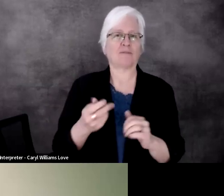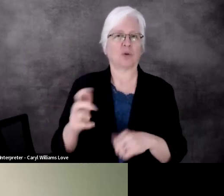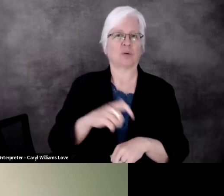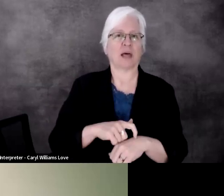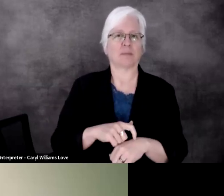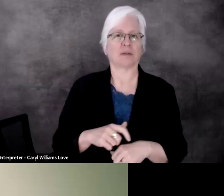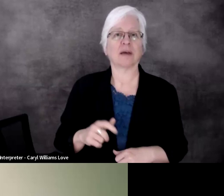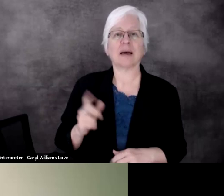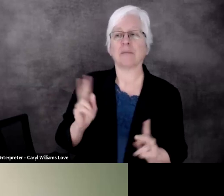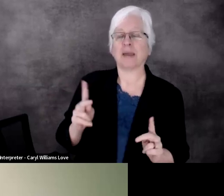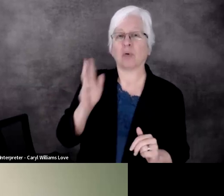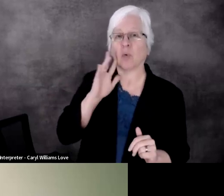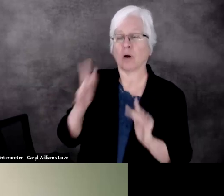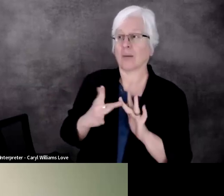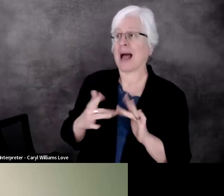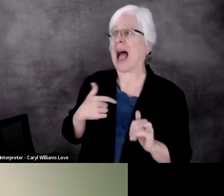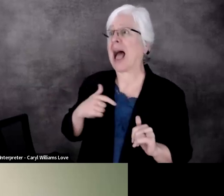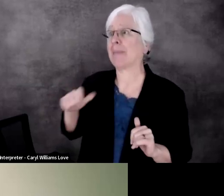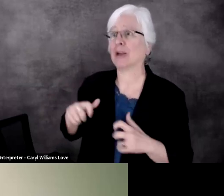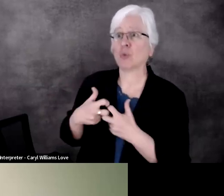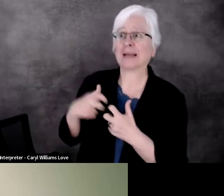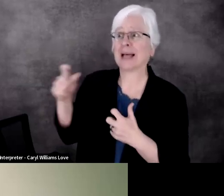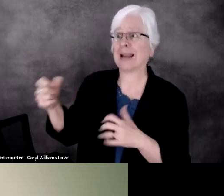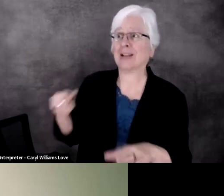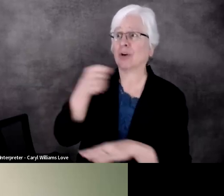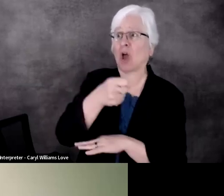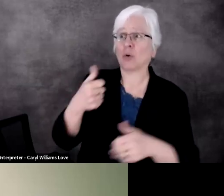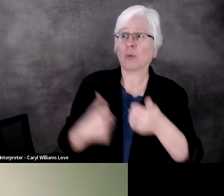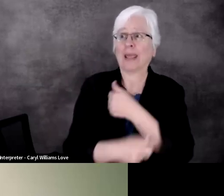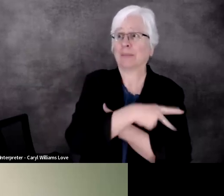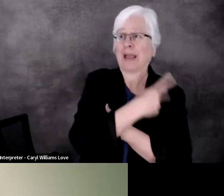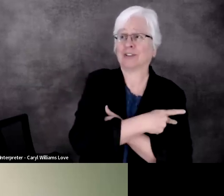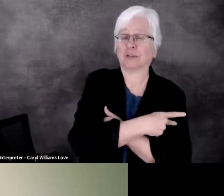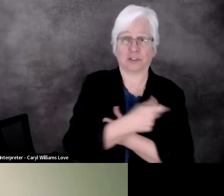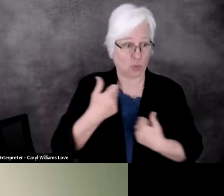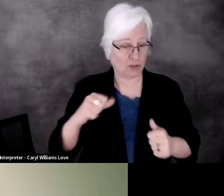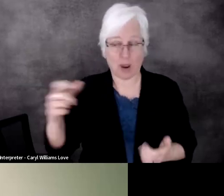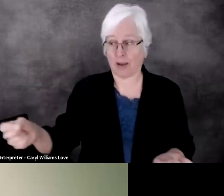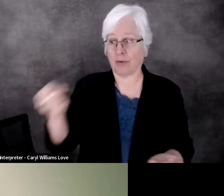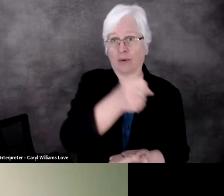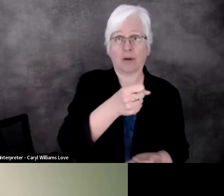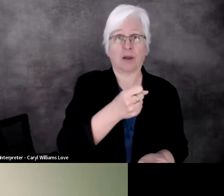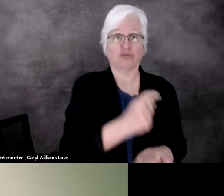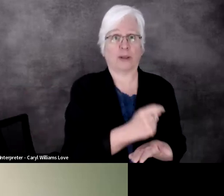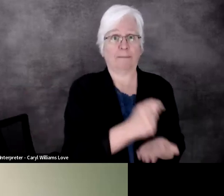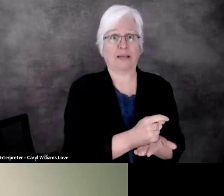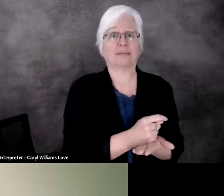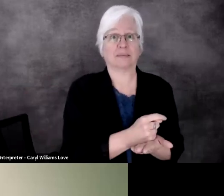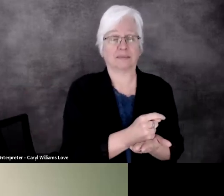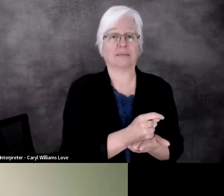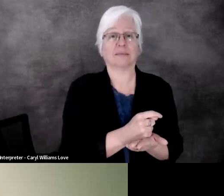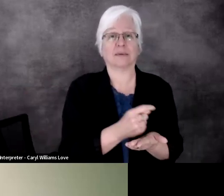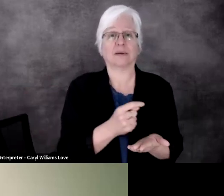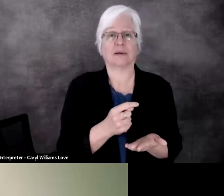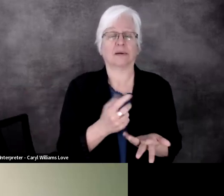know, I'm in crisis, I need to go to inpatient, and then we'll try to get them into treatment, and the mental